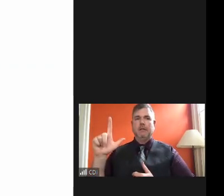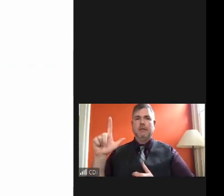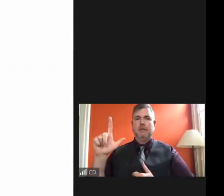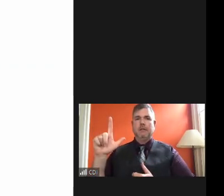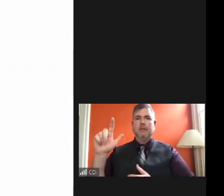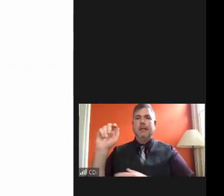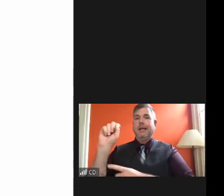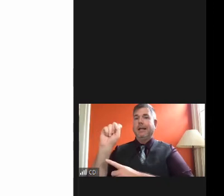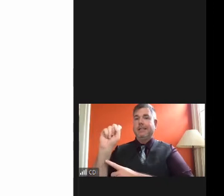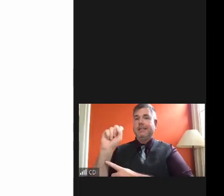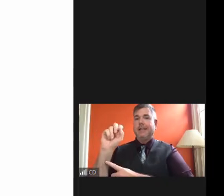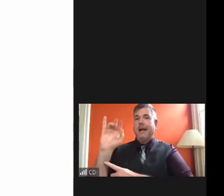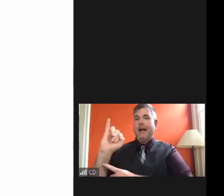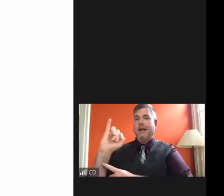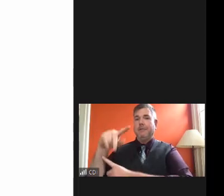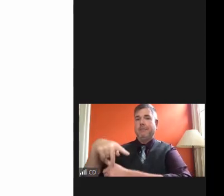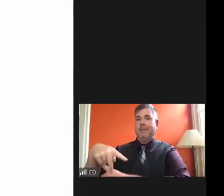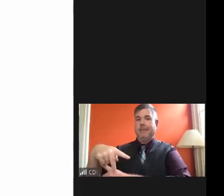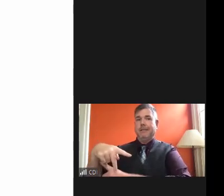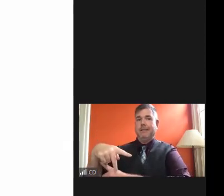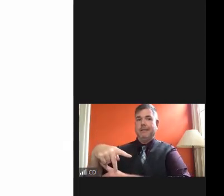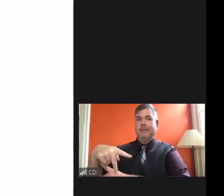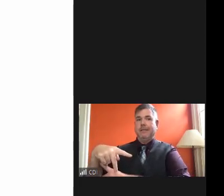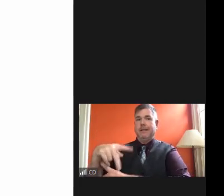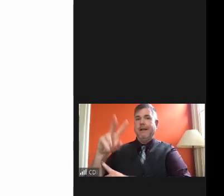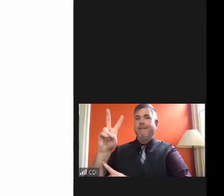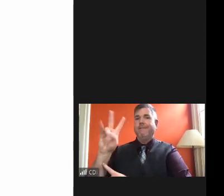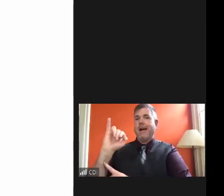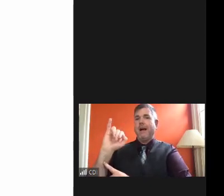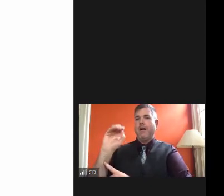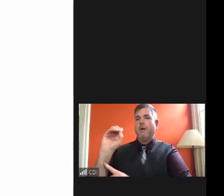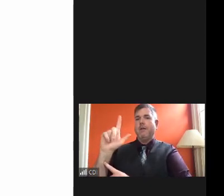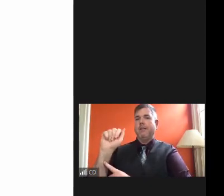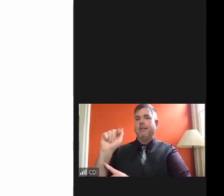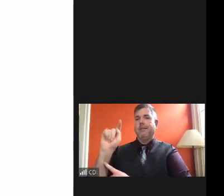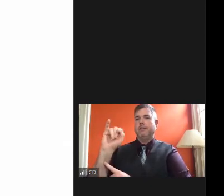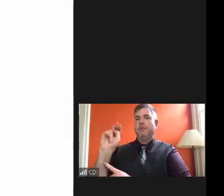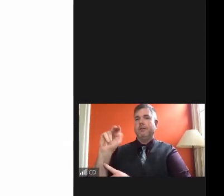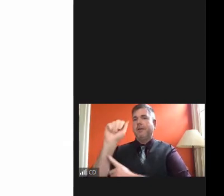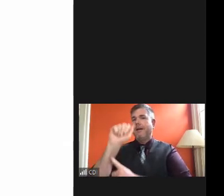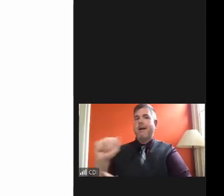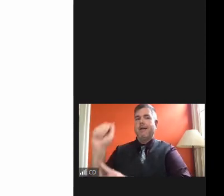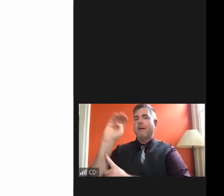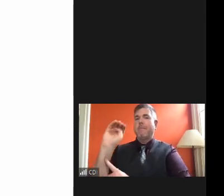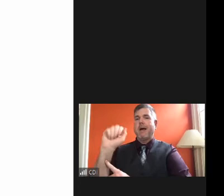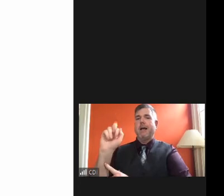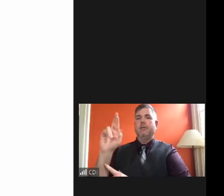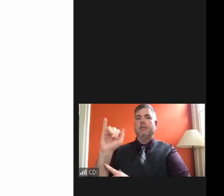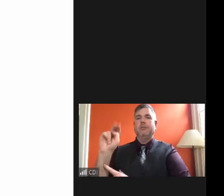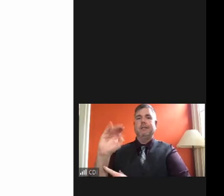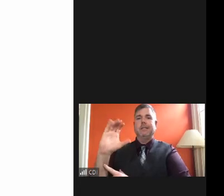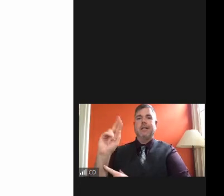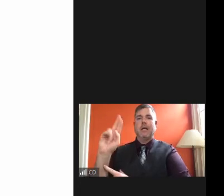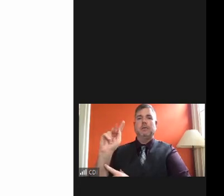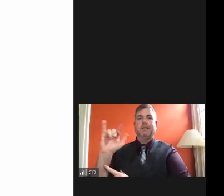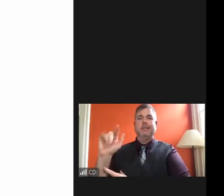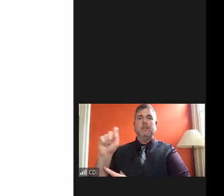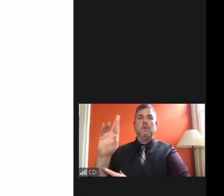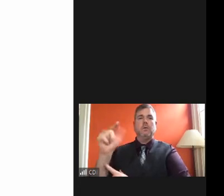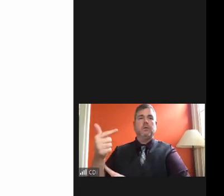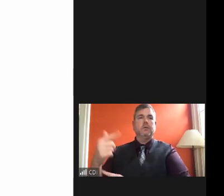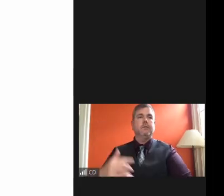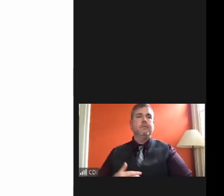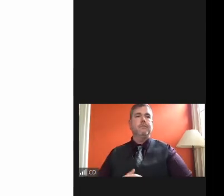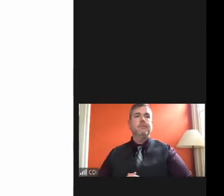sipviolation@marincounty.org, and you can outline the nature of the infraction, and we'll collect those and